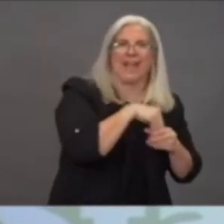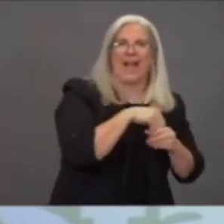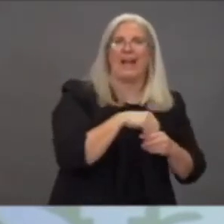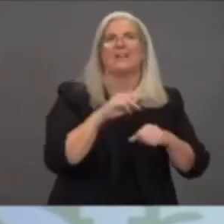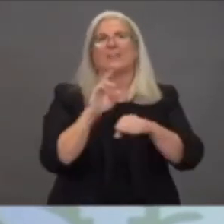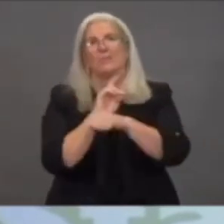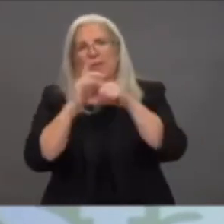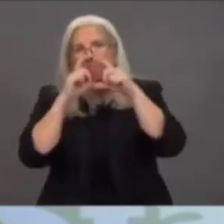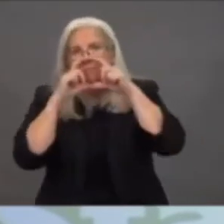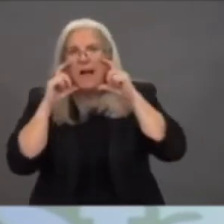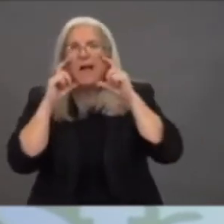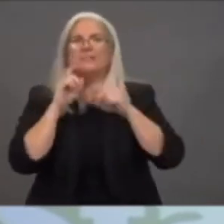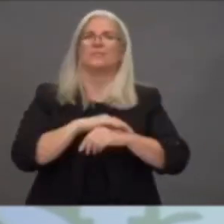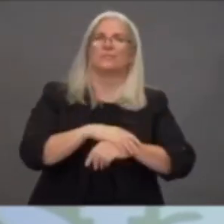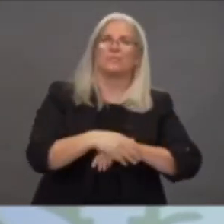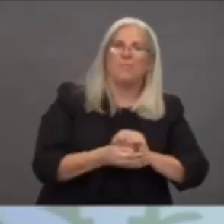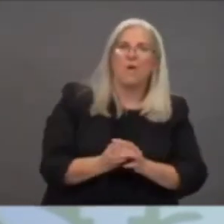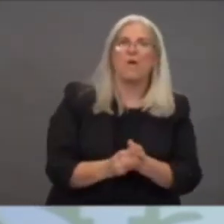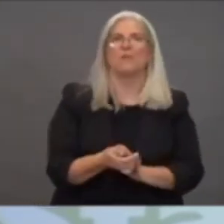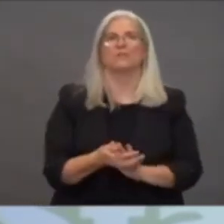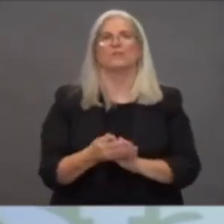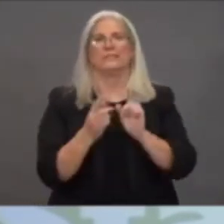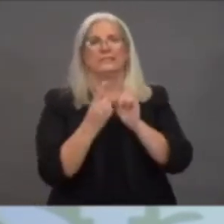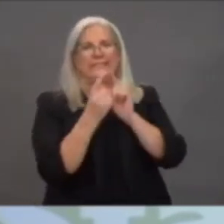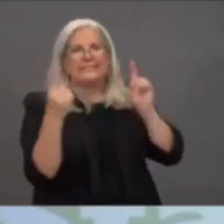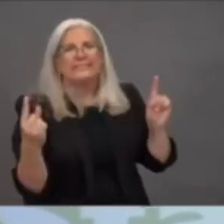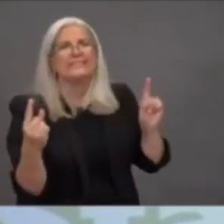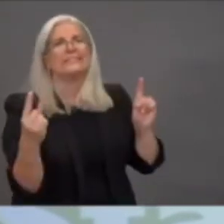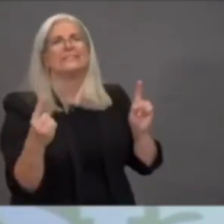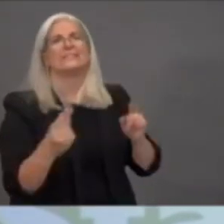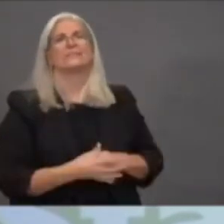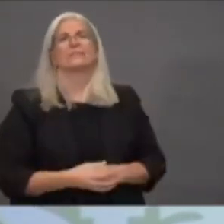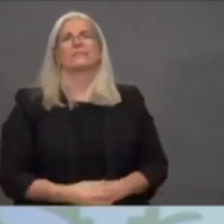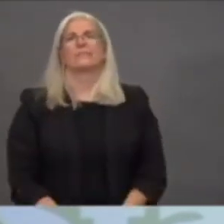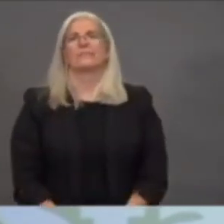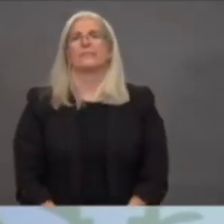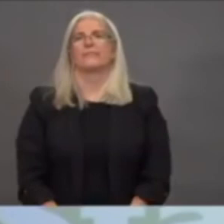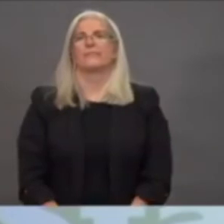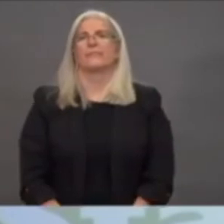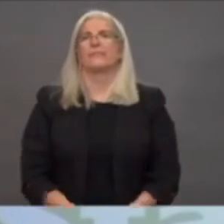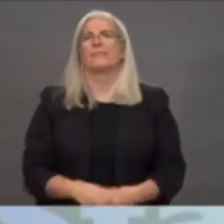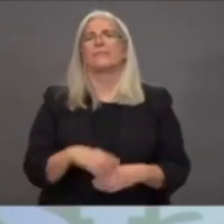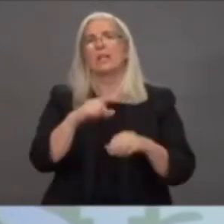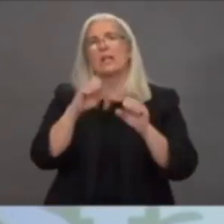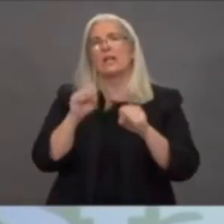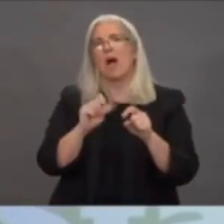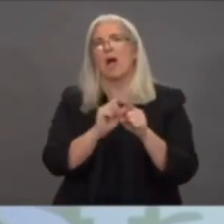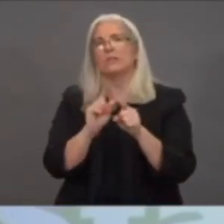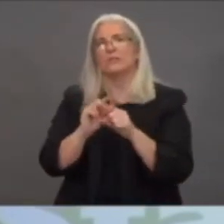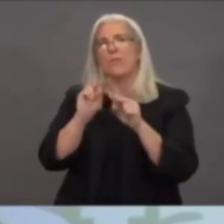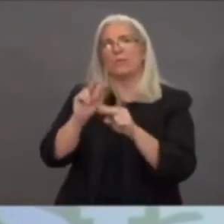practice good hygiene, increase social distancing, and get tested at